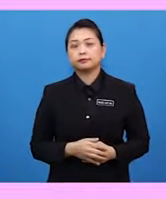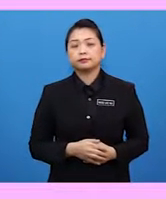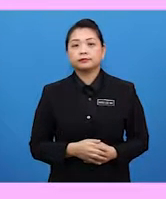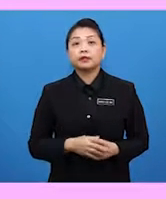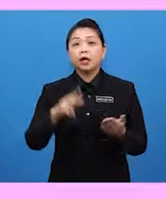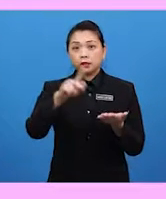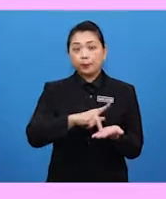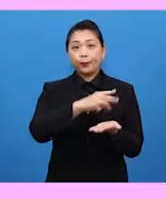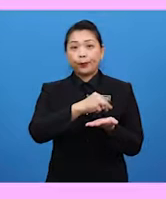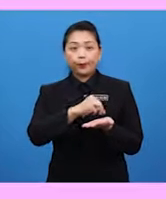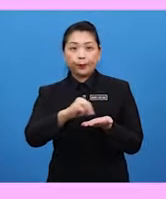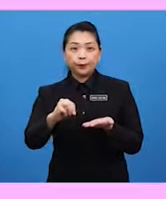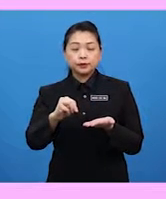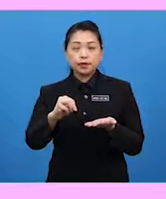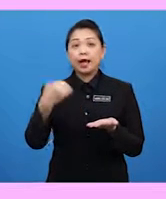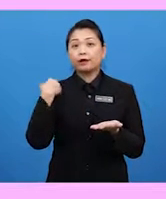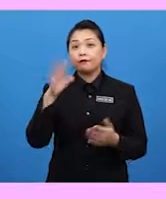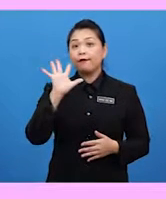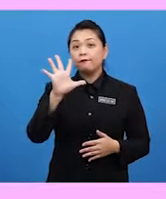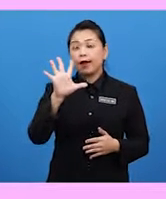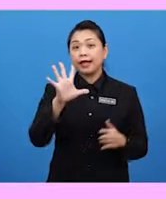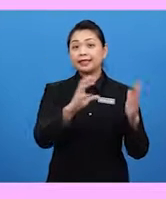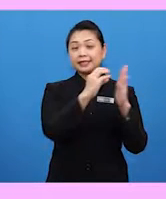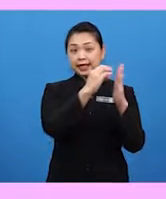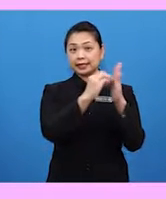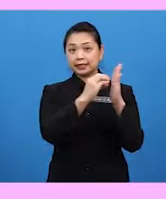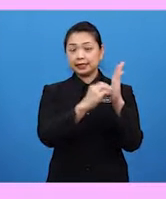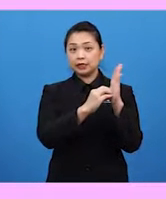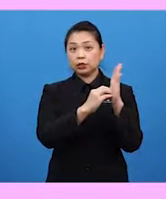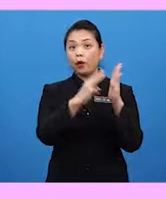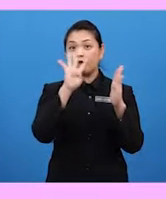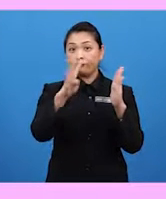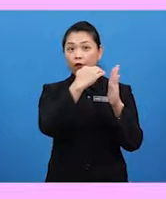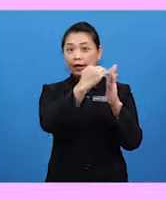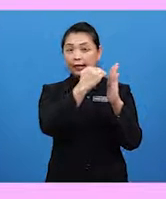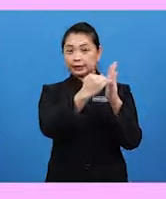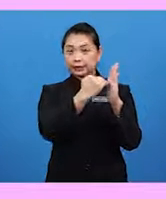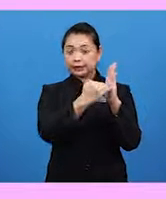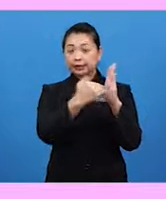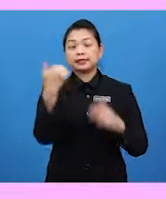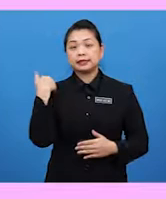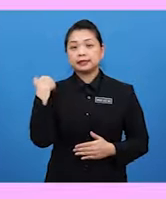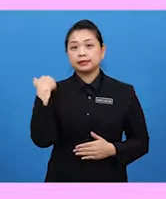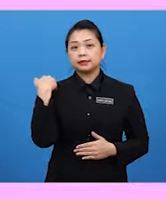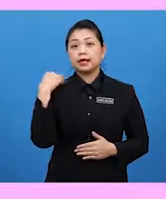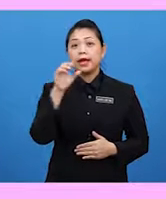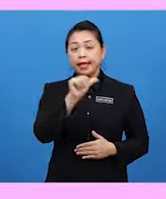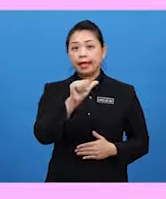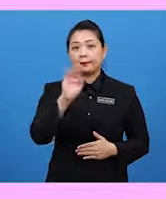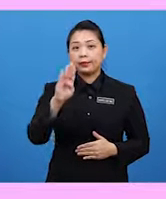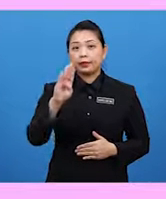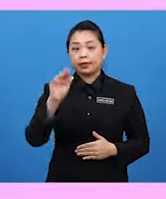poem comprises 5 stanzas with 4 lines each, and it has the rhyme scheme A,